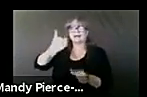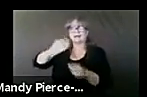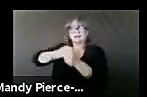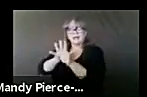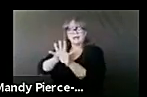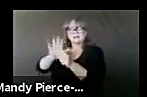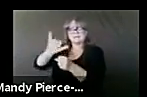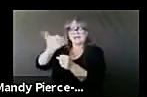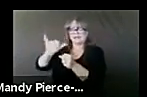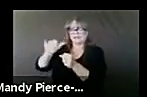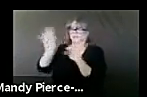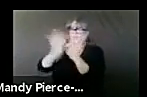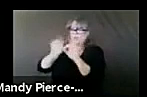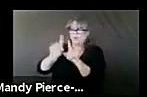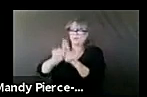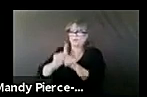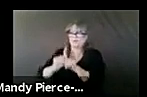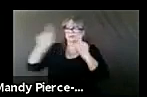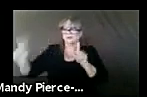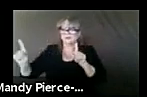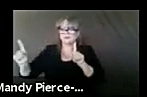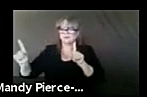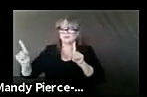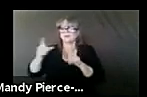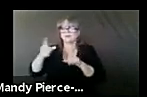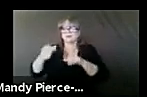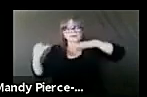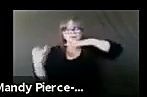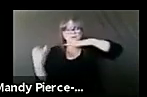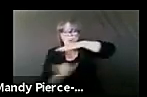it once we start opening up some of our physical distancing.